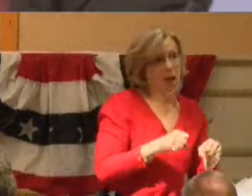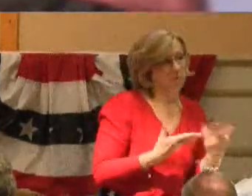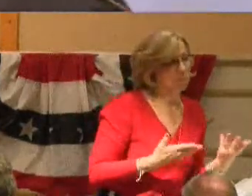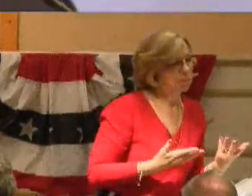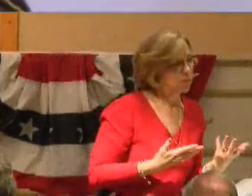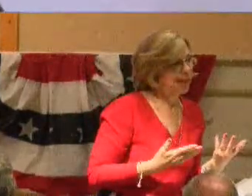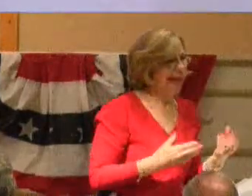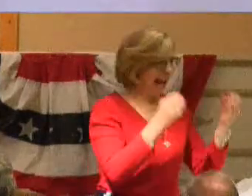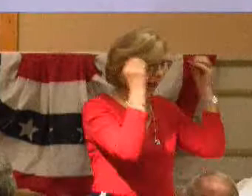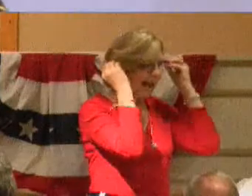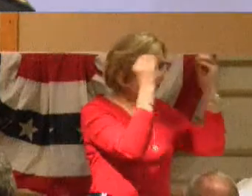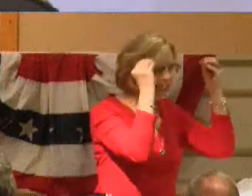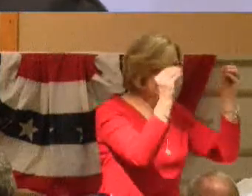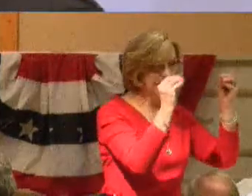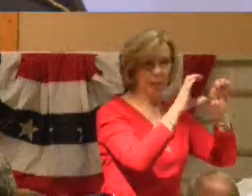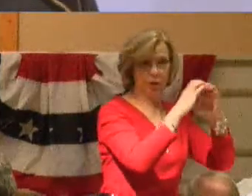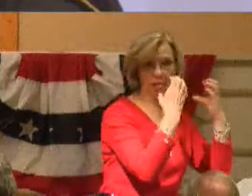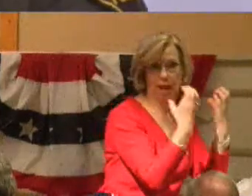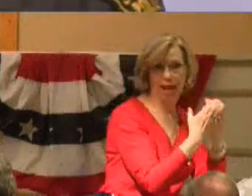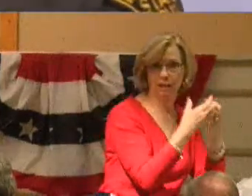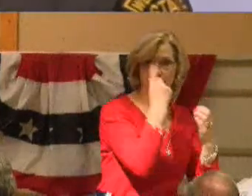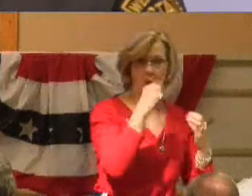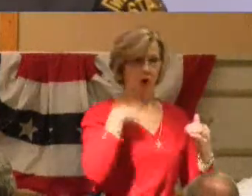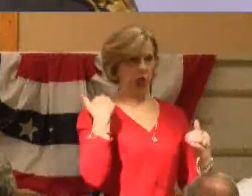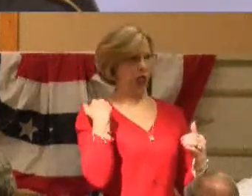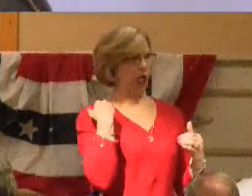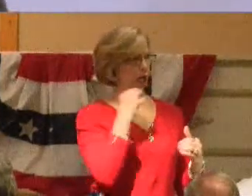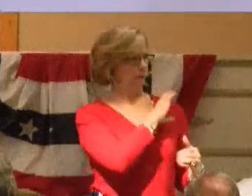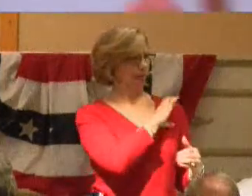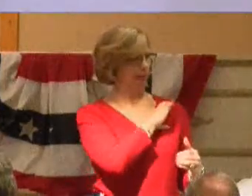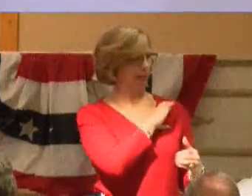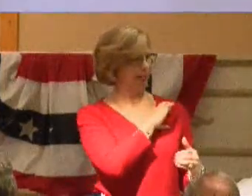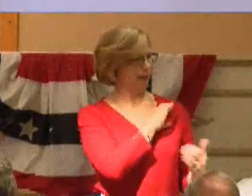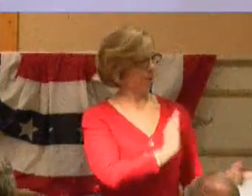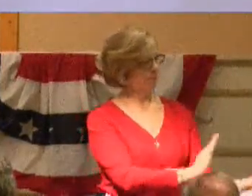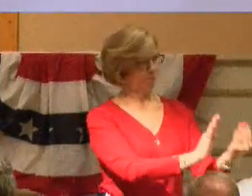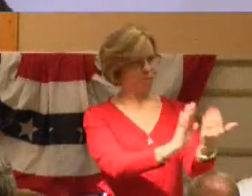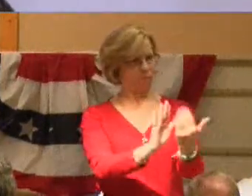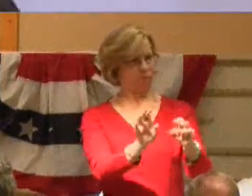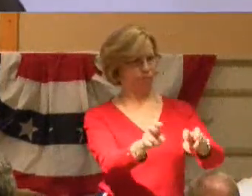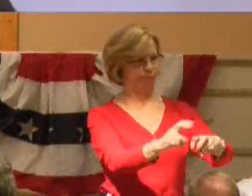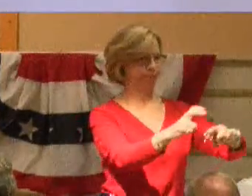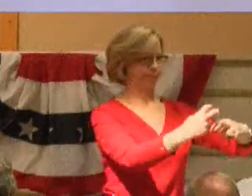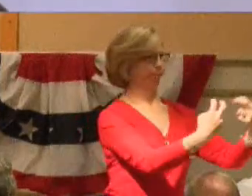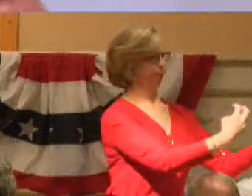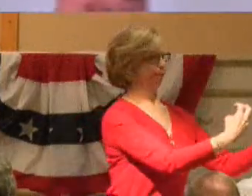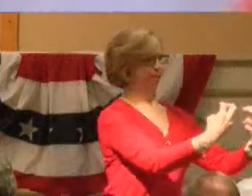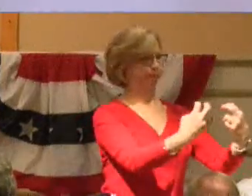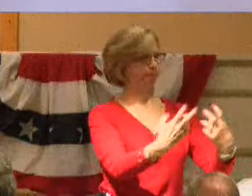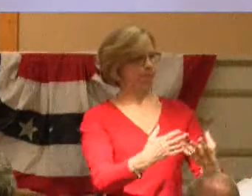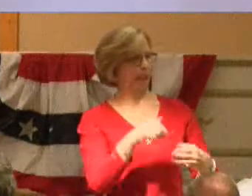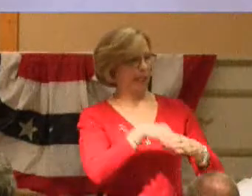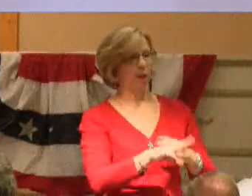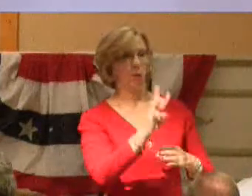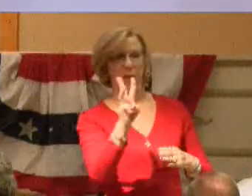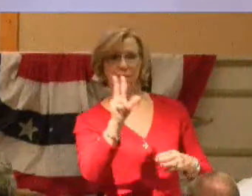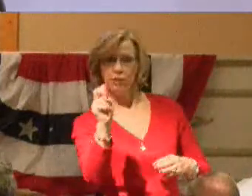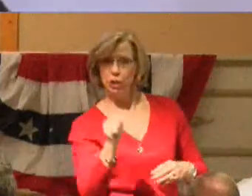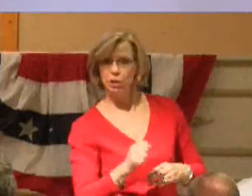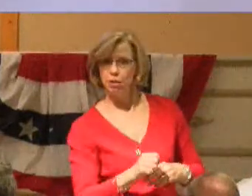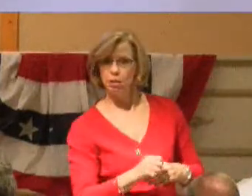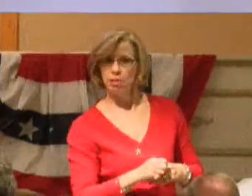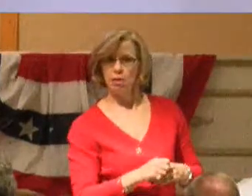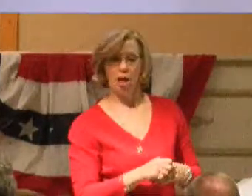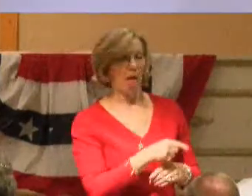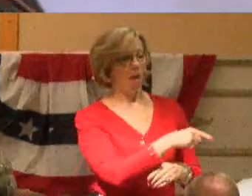I teach classes to young policemen in training all across the state of West Virginia, as well as others, and that